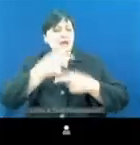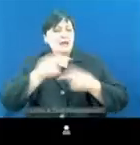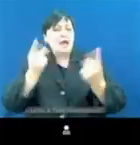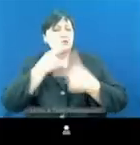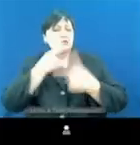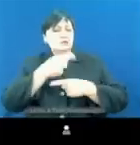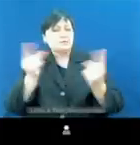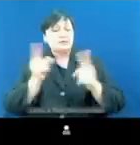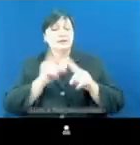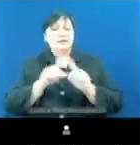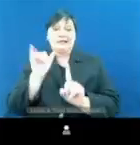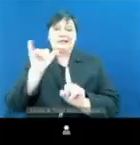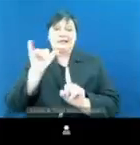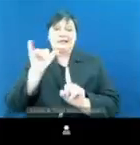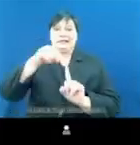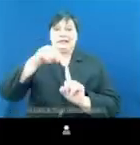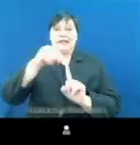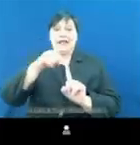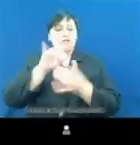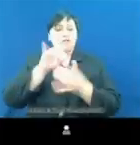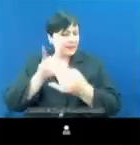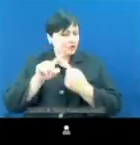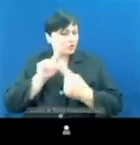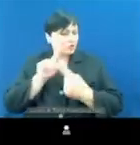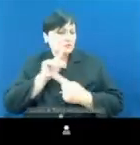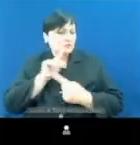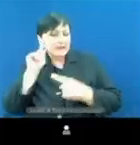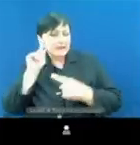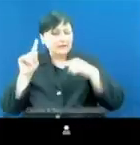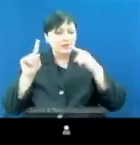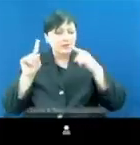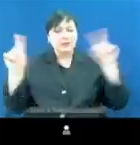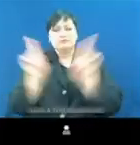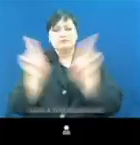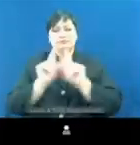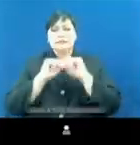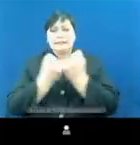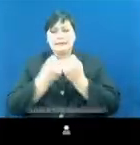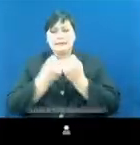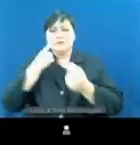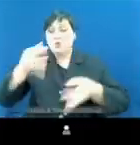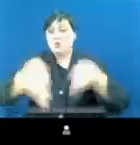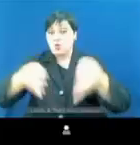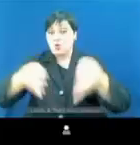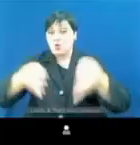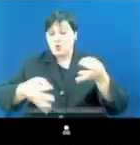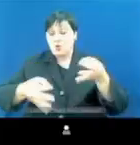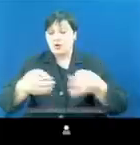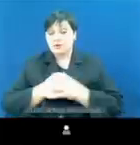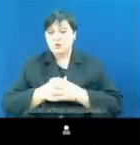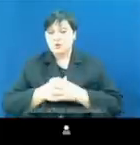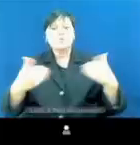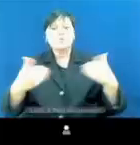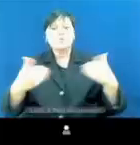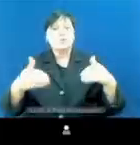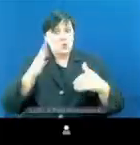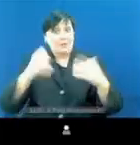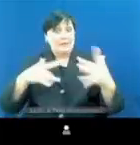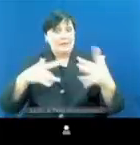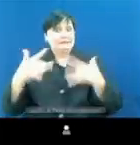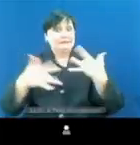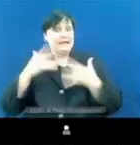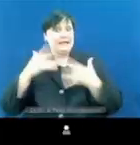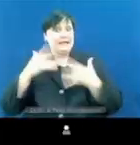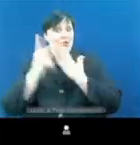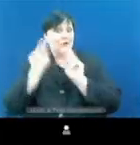going to be on deaf hearing teams in court, and it's looking to be a very exciting program. So hope